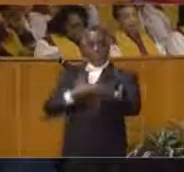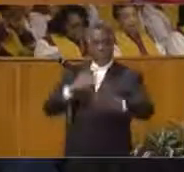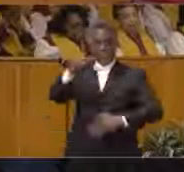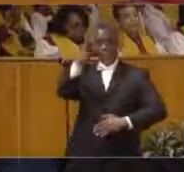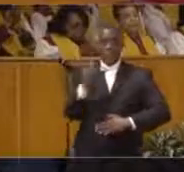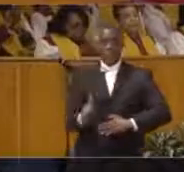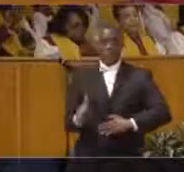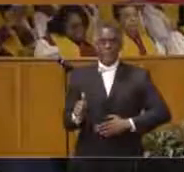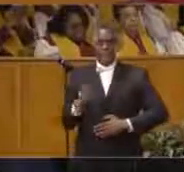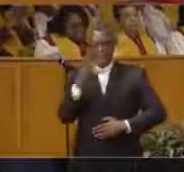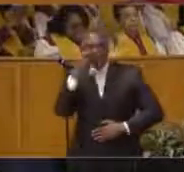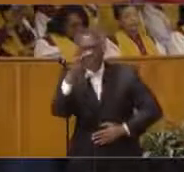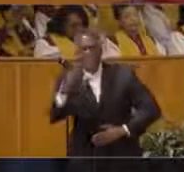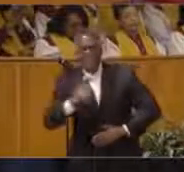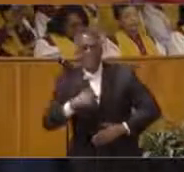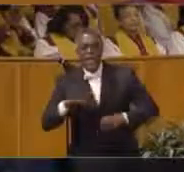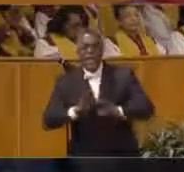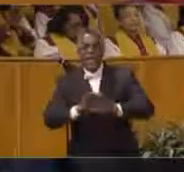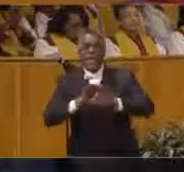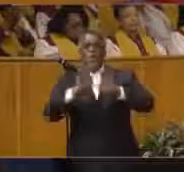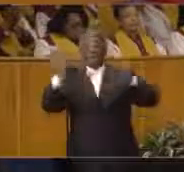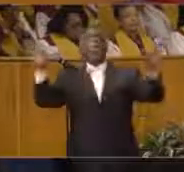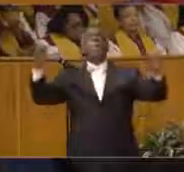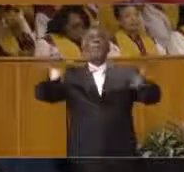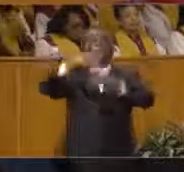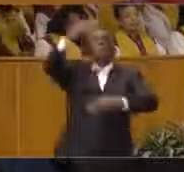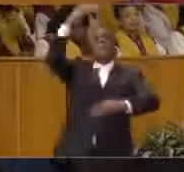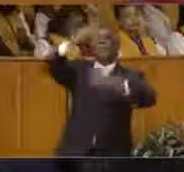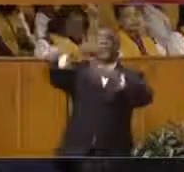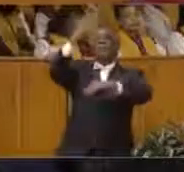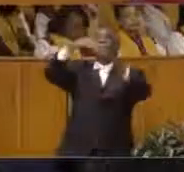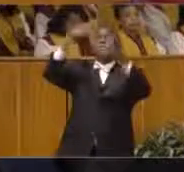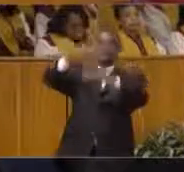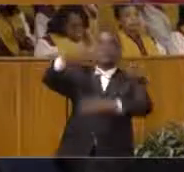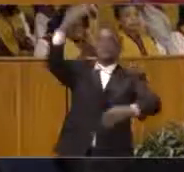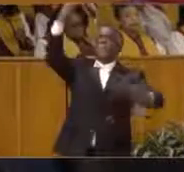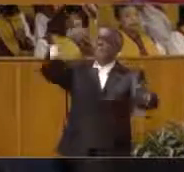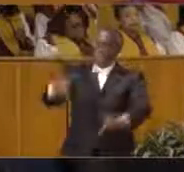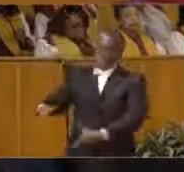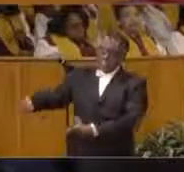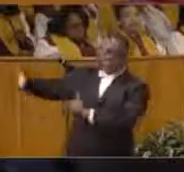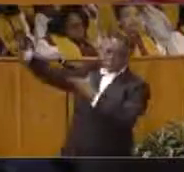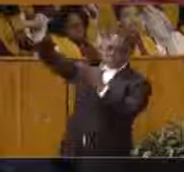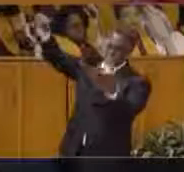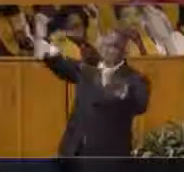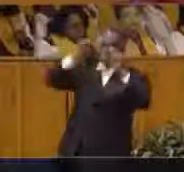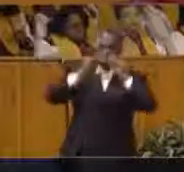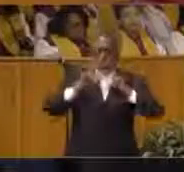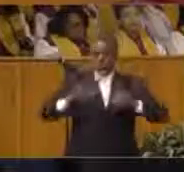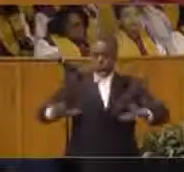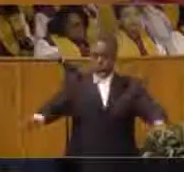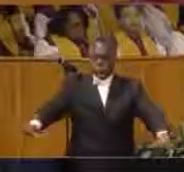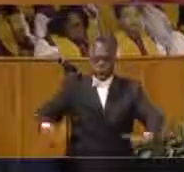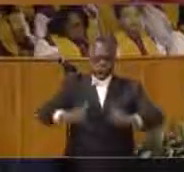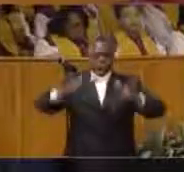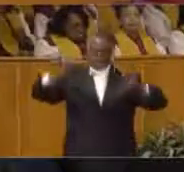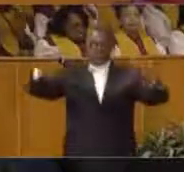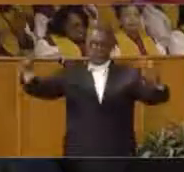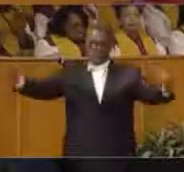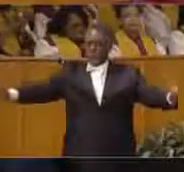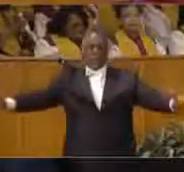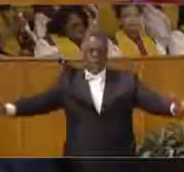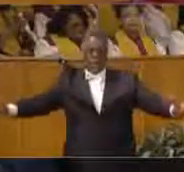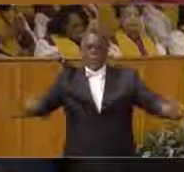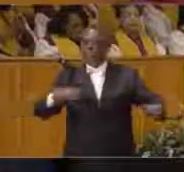tithe, see if I won't open up the windows of heaven and pour out a blessing on you that you don't have room enough